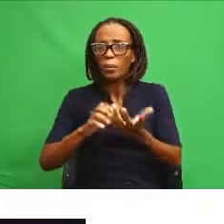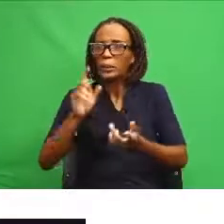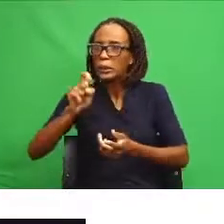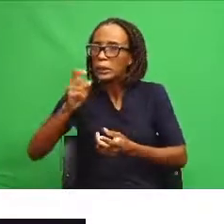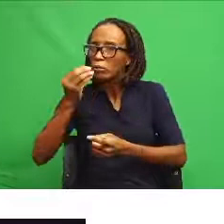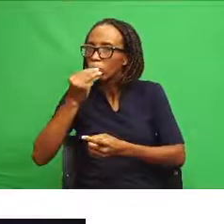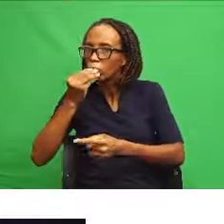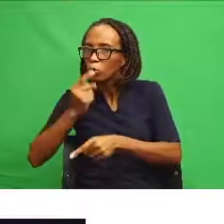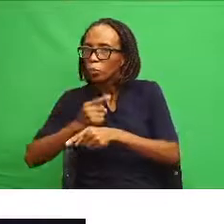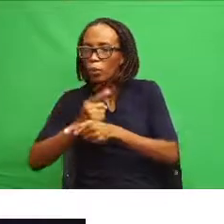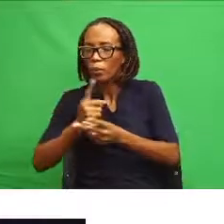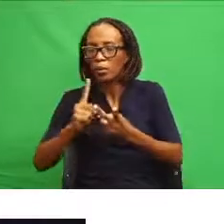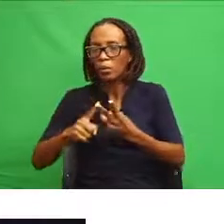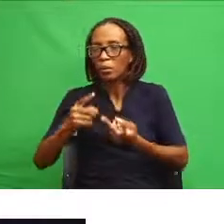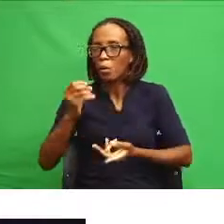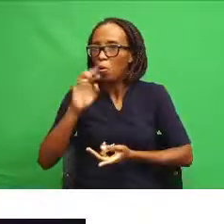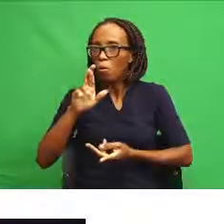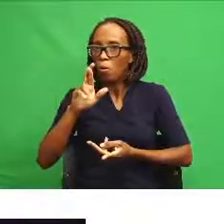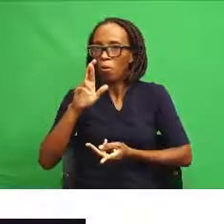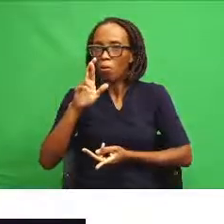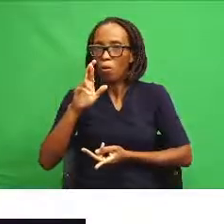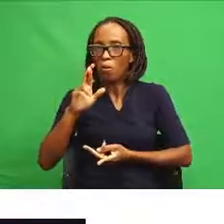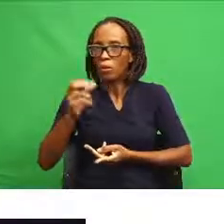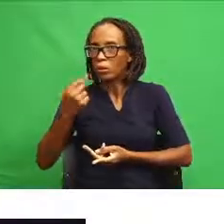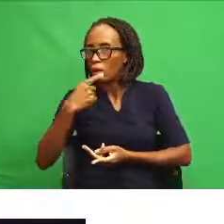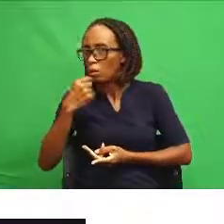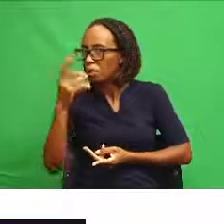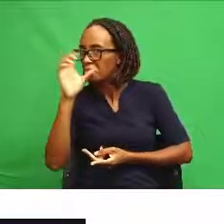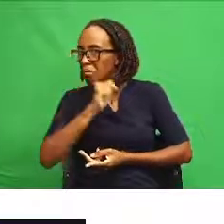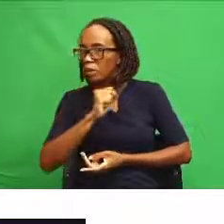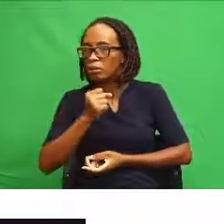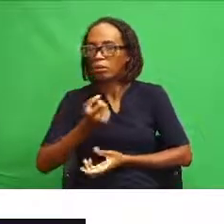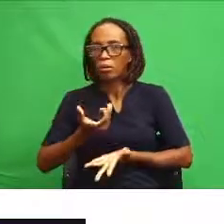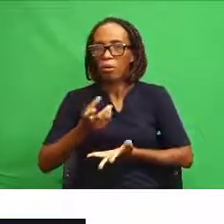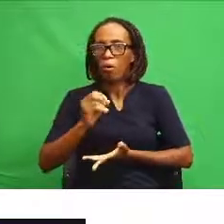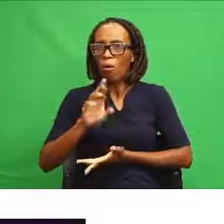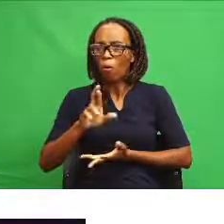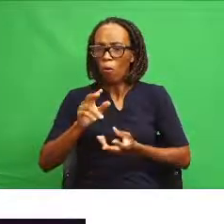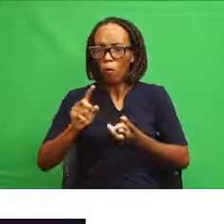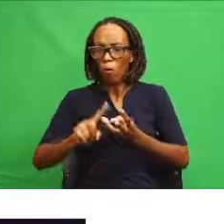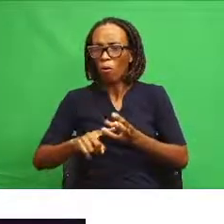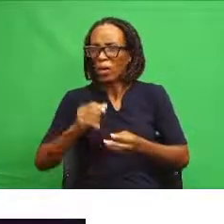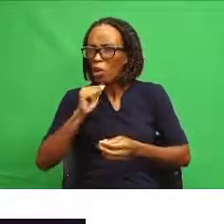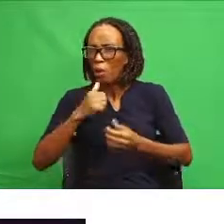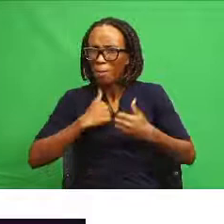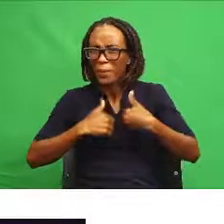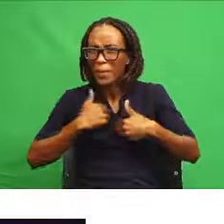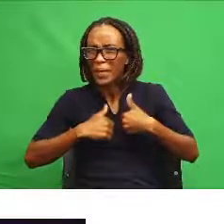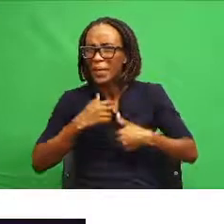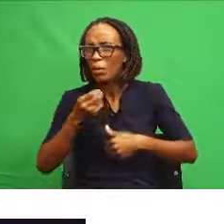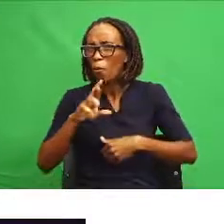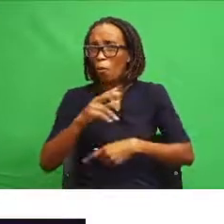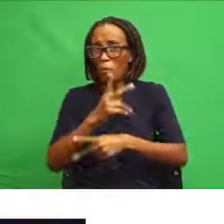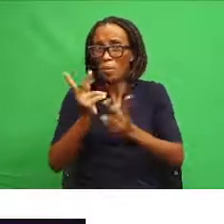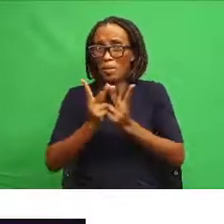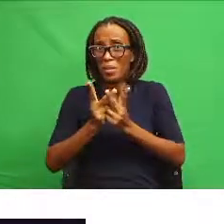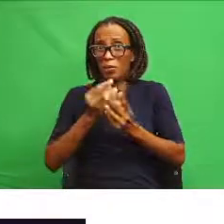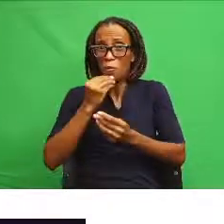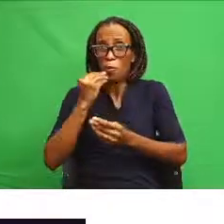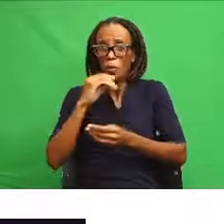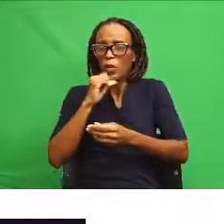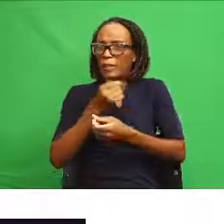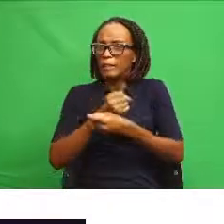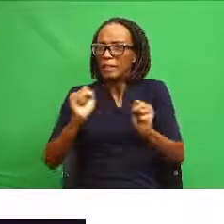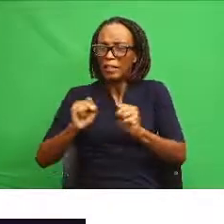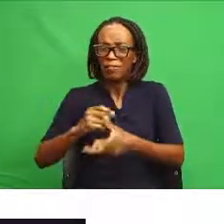nutritious food, appropriate medication, assistance with hygiene, or a safe environment for